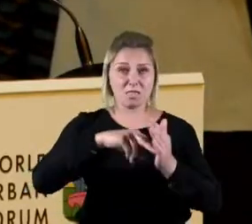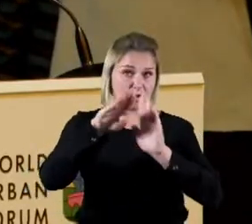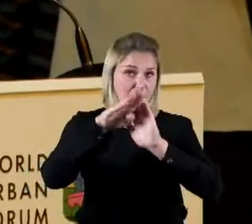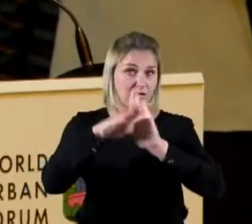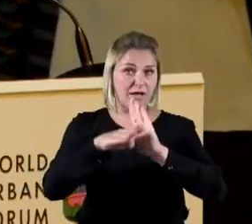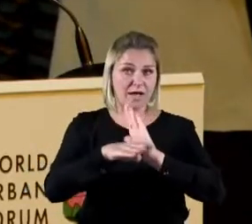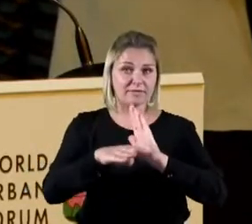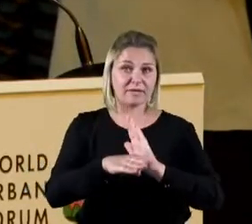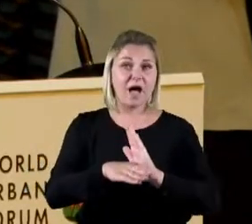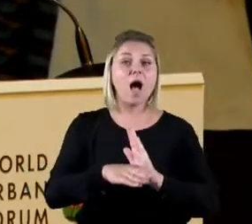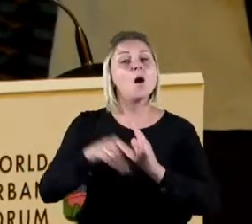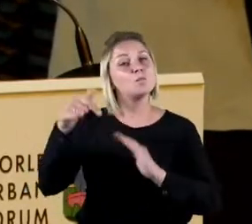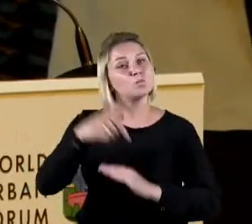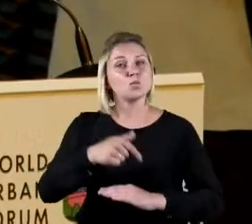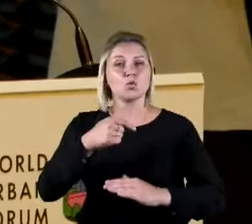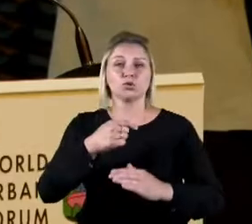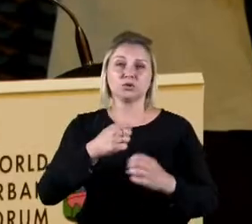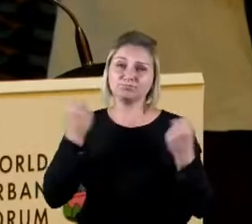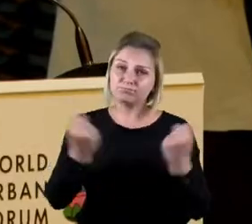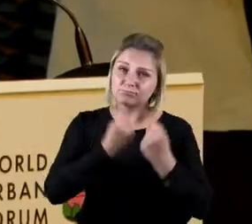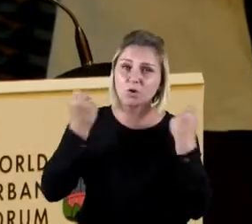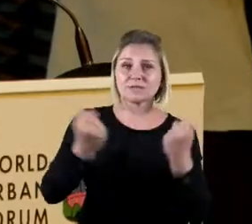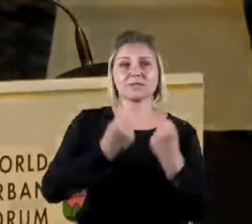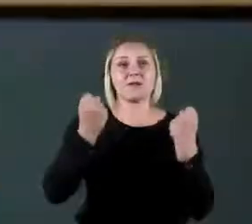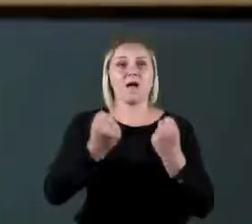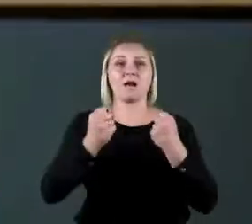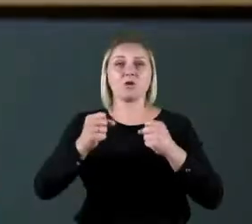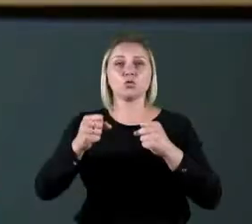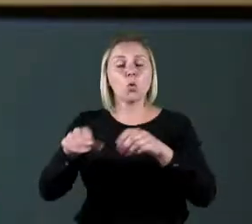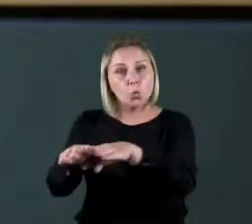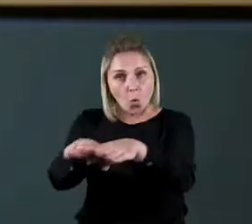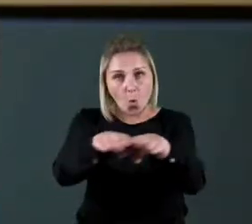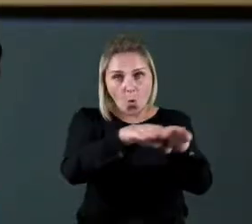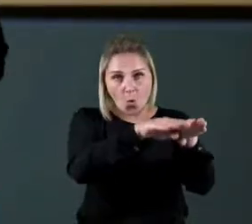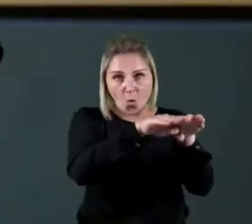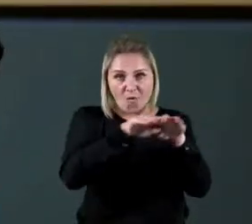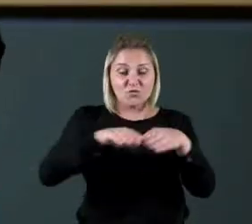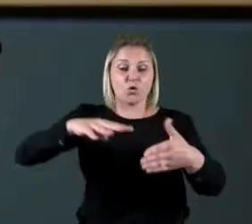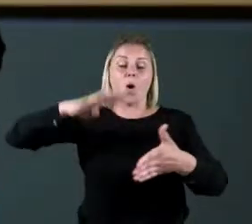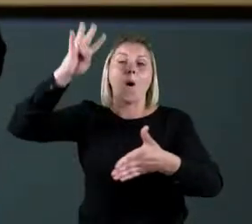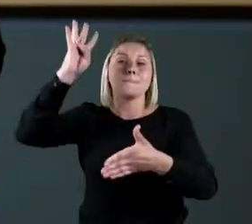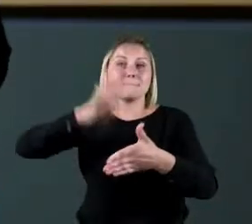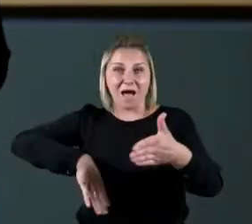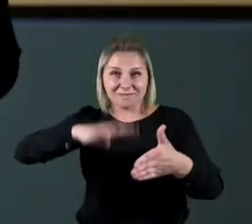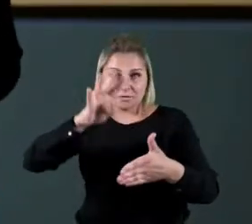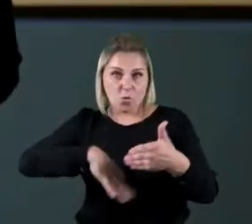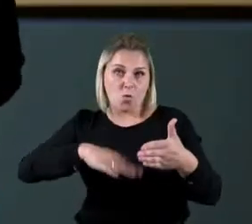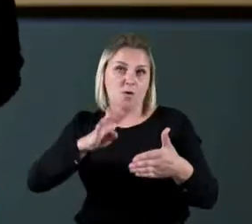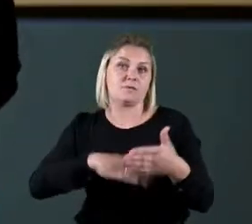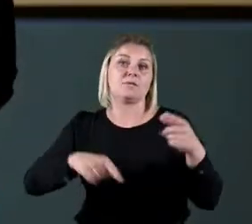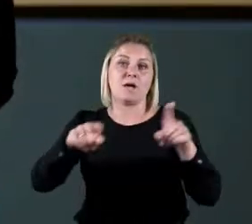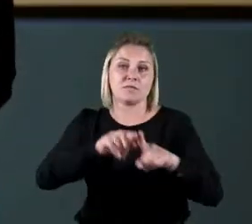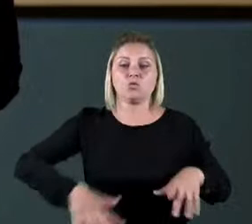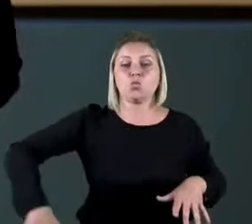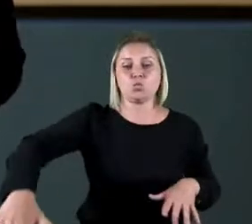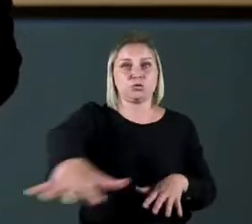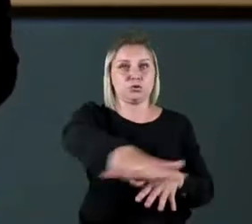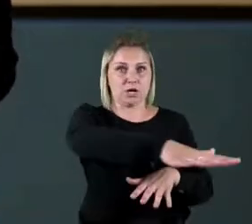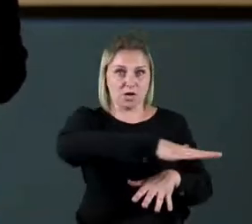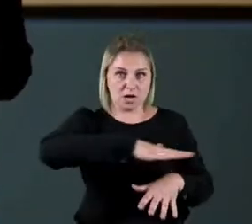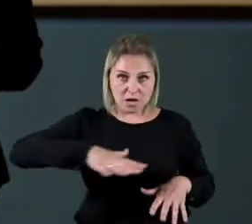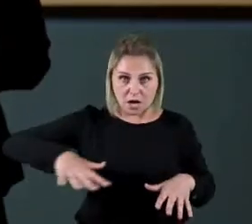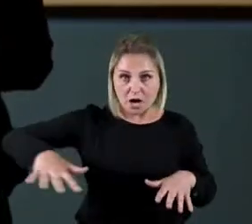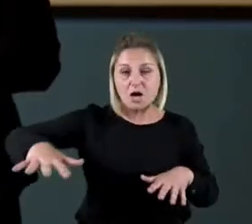our territory, to stress out Barcelona and its metropolitan area, and to bring opportunities also to the